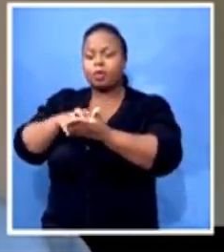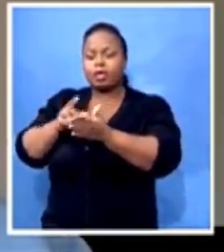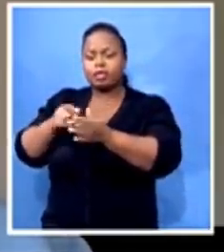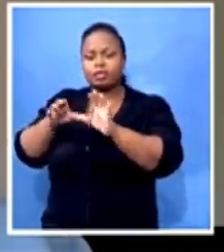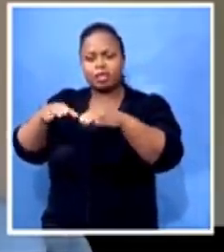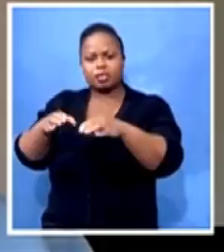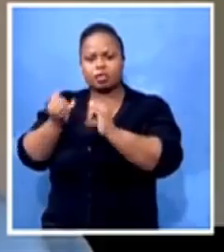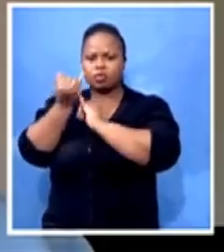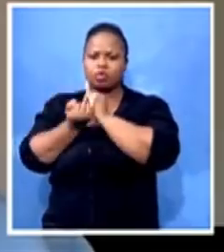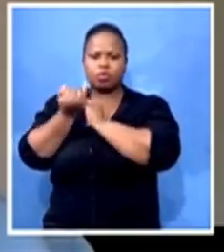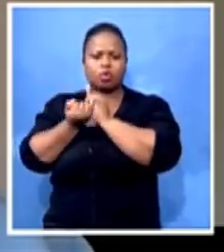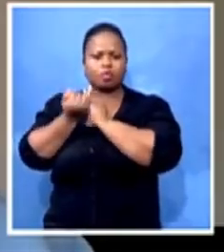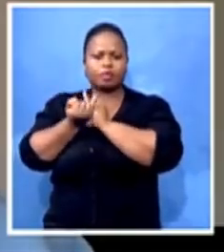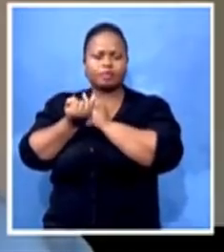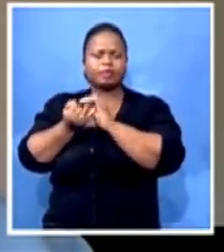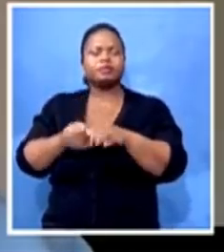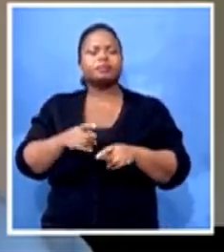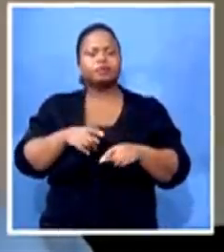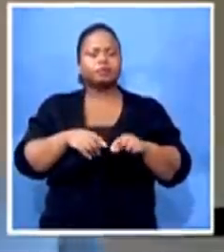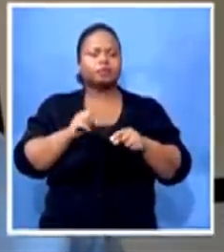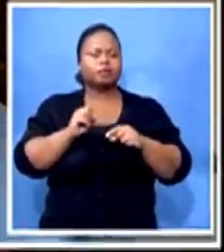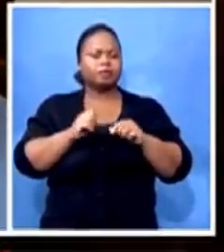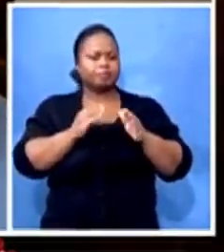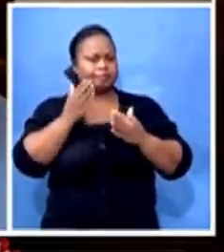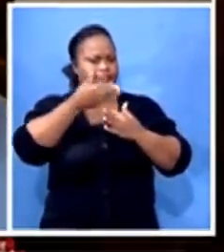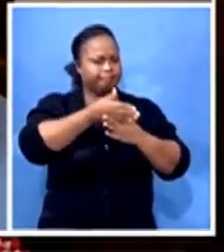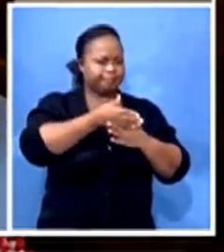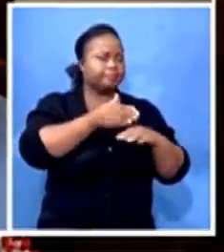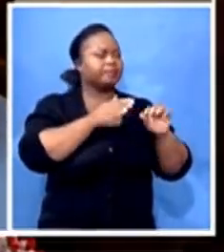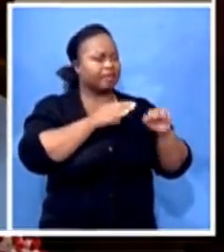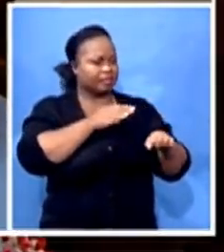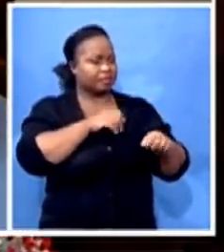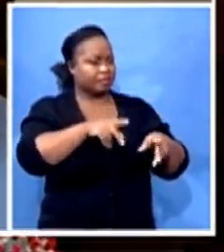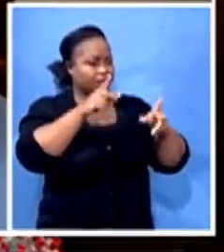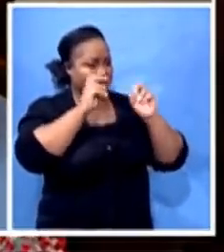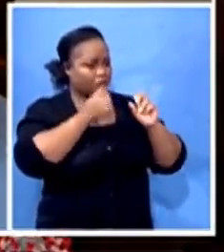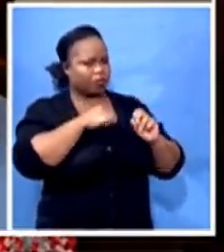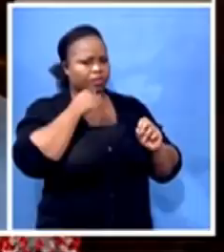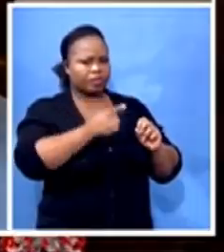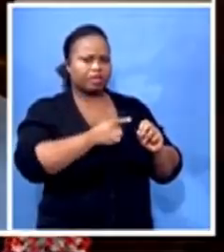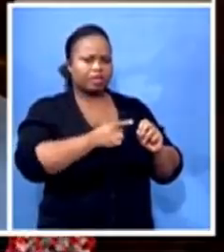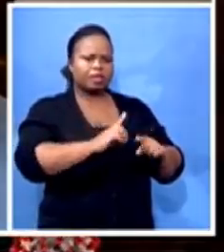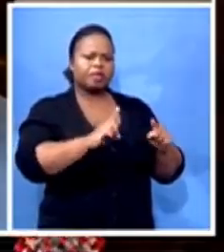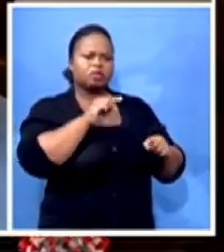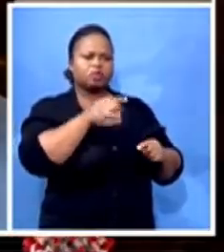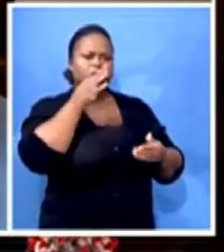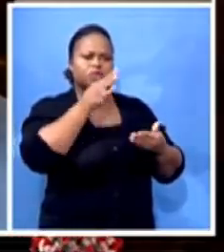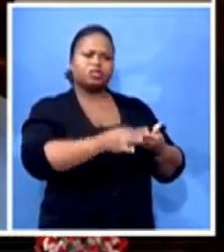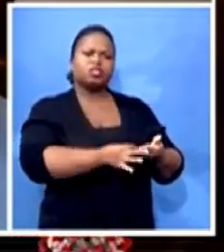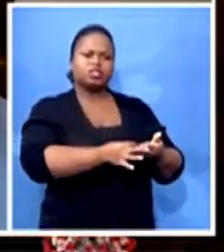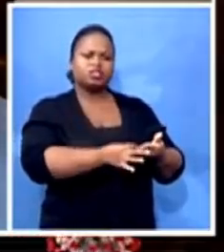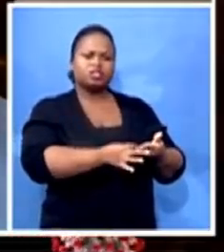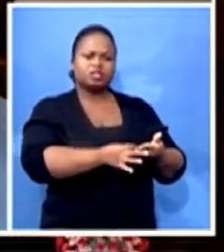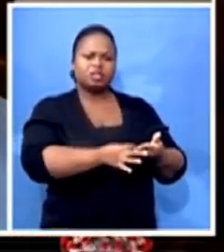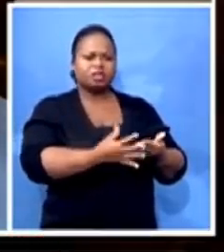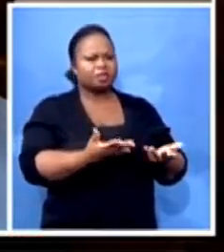Msibi, I hear what you're saying, but isn't your suggestion disingenuous. We all know how difficult